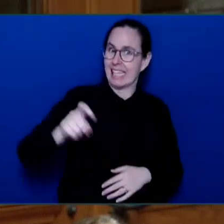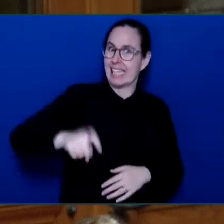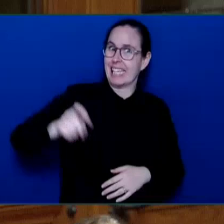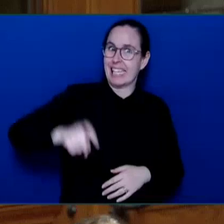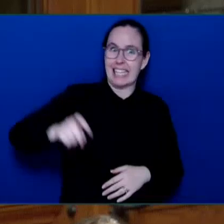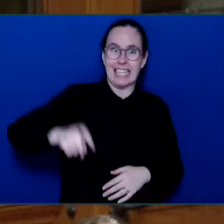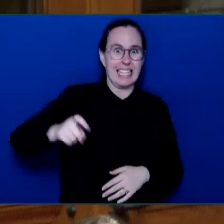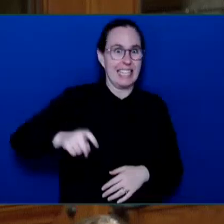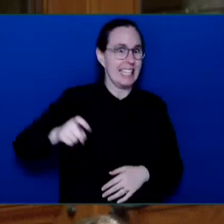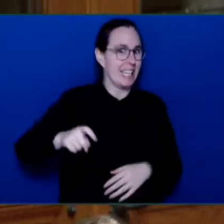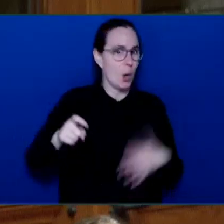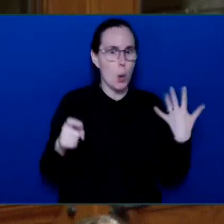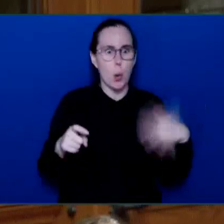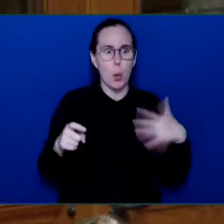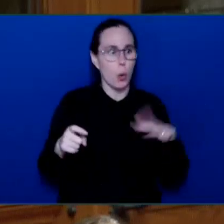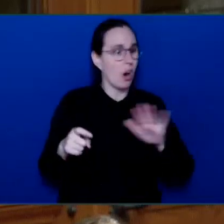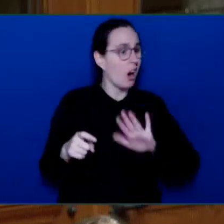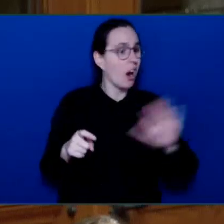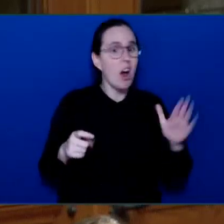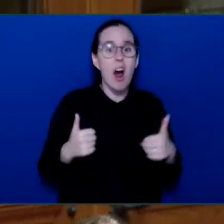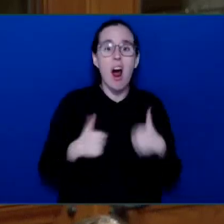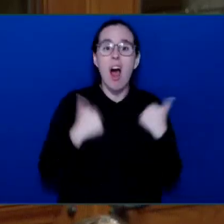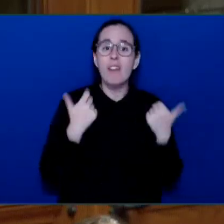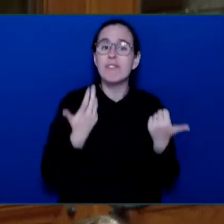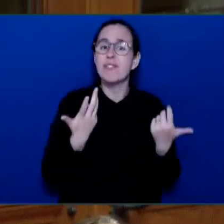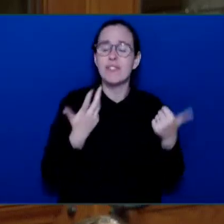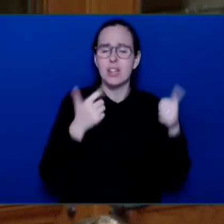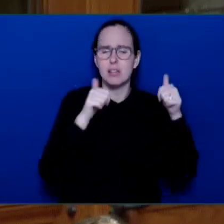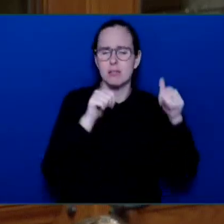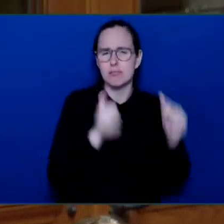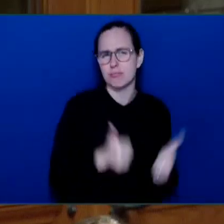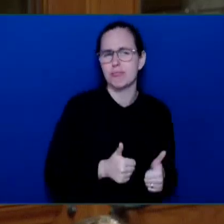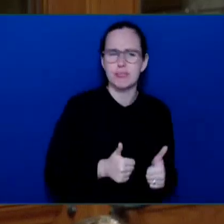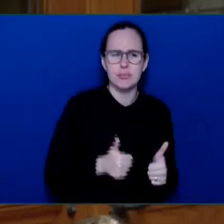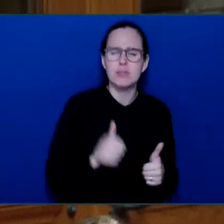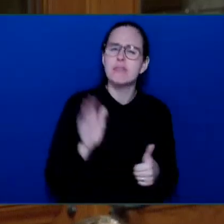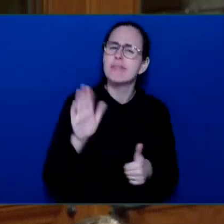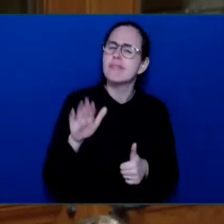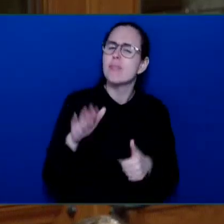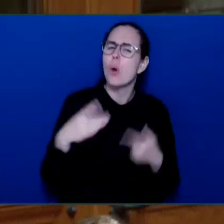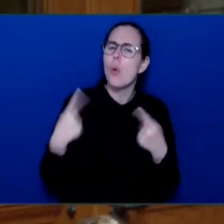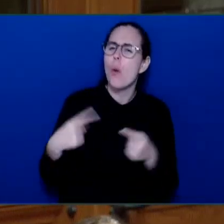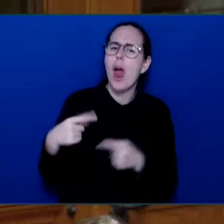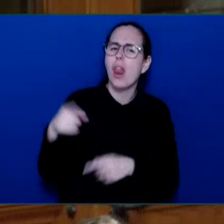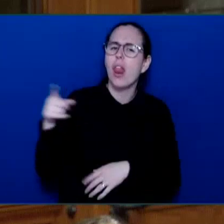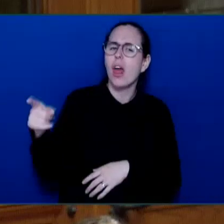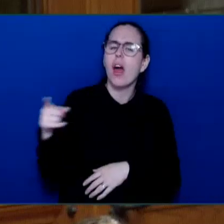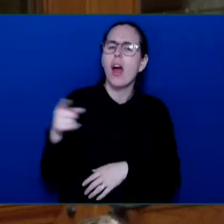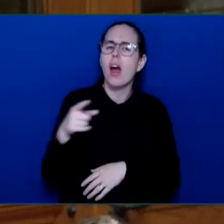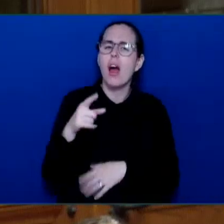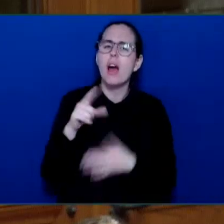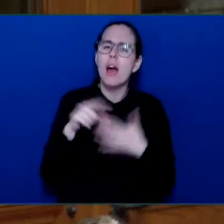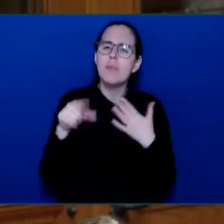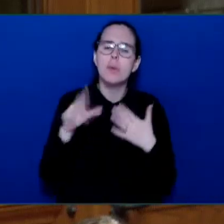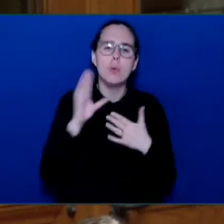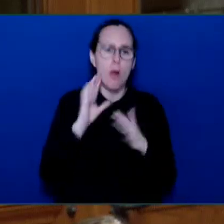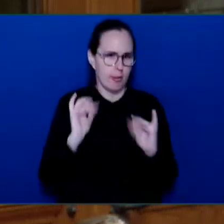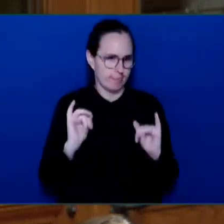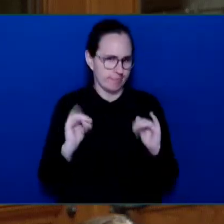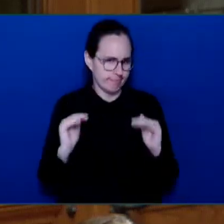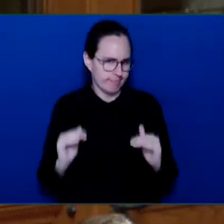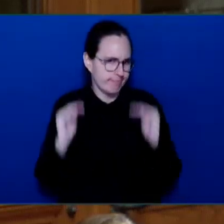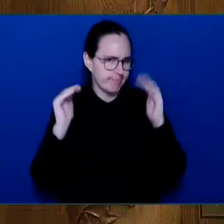fully implement the recommendations for basic income for women fleeing violence, for youth aging out of care, and for people with